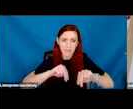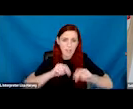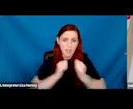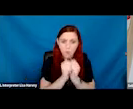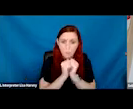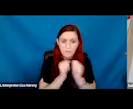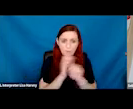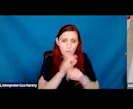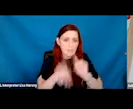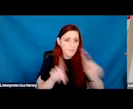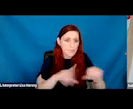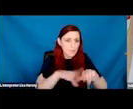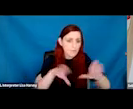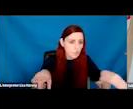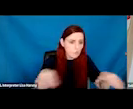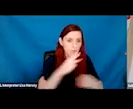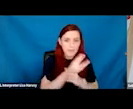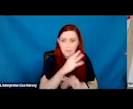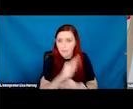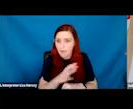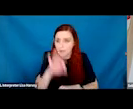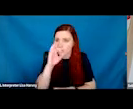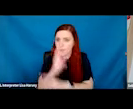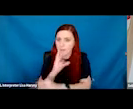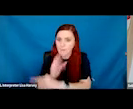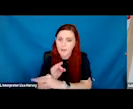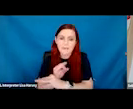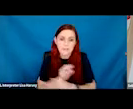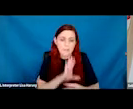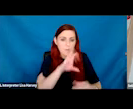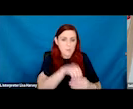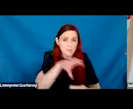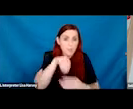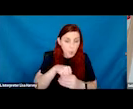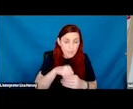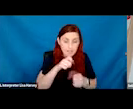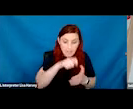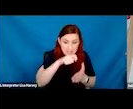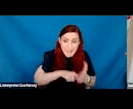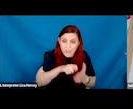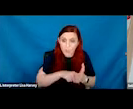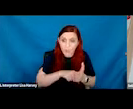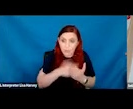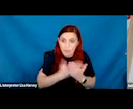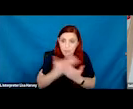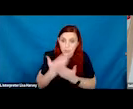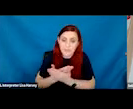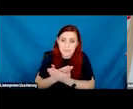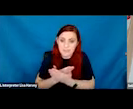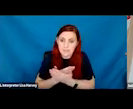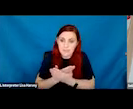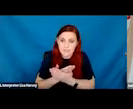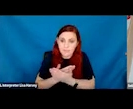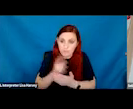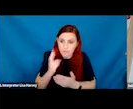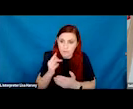and other caregivers. Universal design criteria were included in the tender documents during the procurement process for